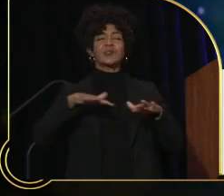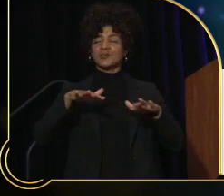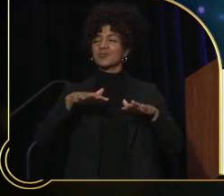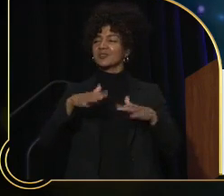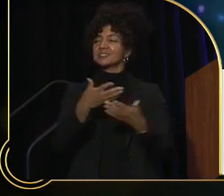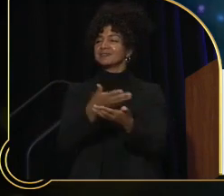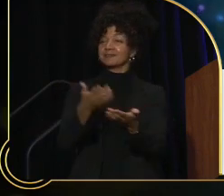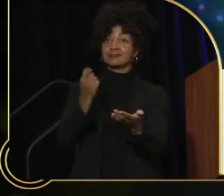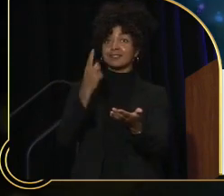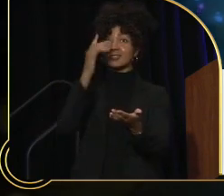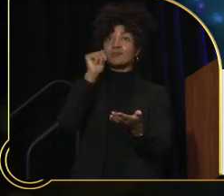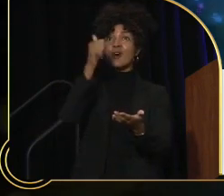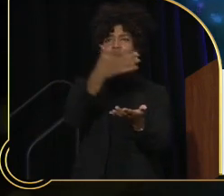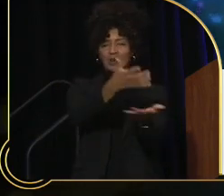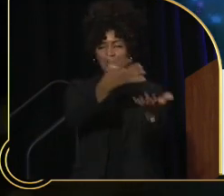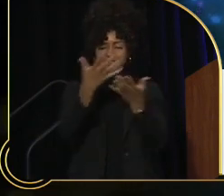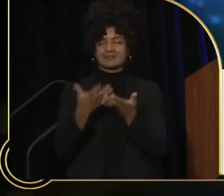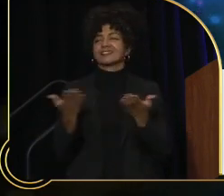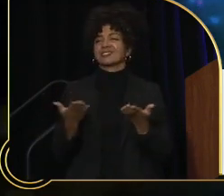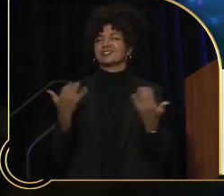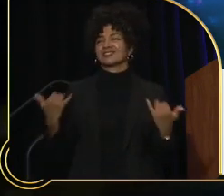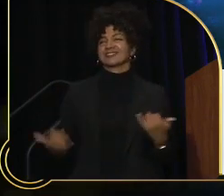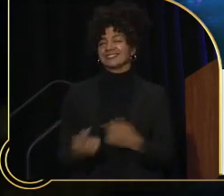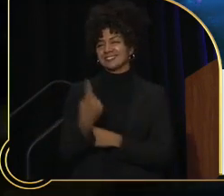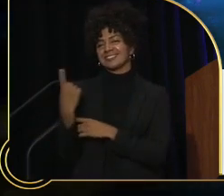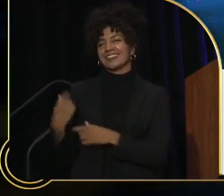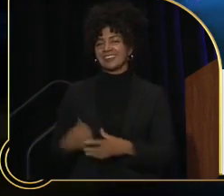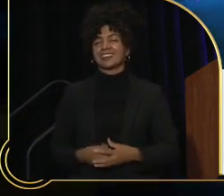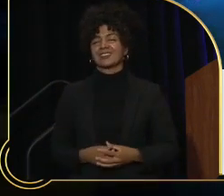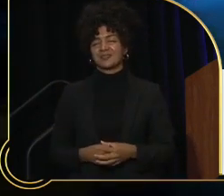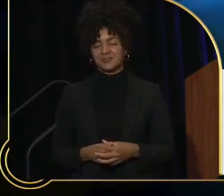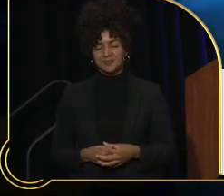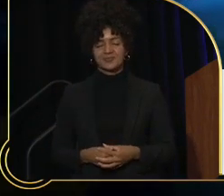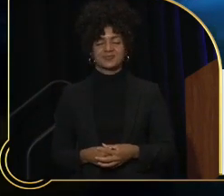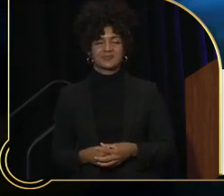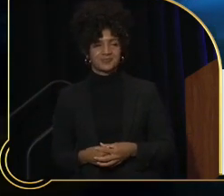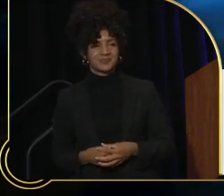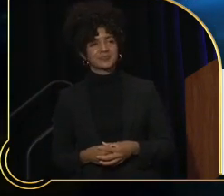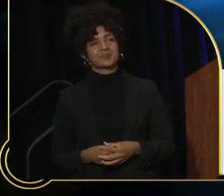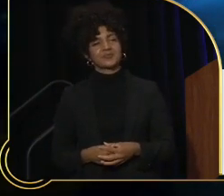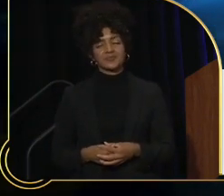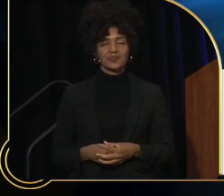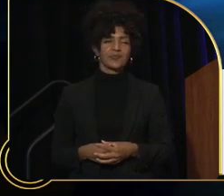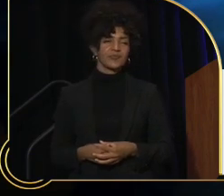tomorrow, and tomorrow's here today.